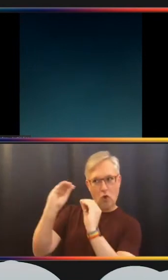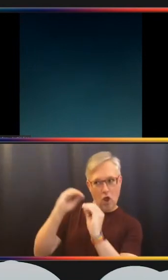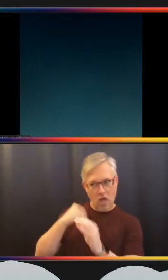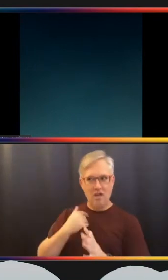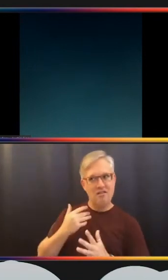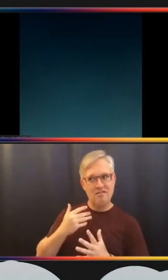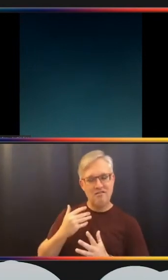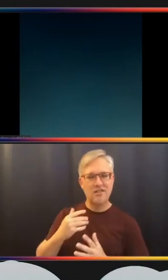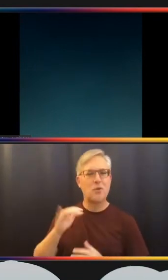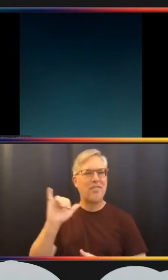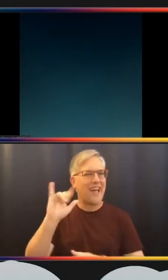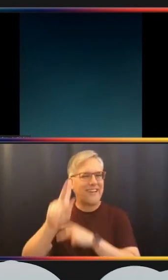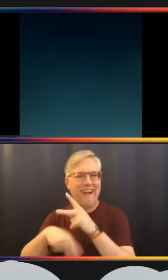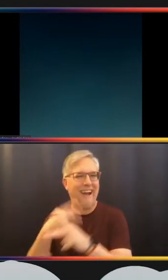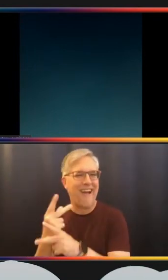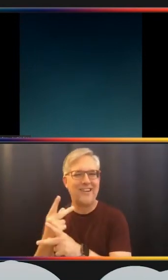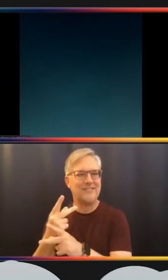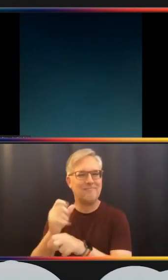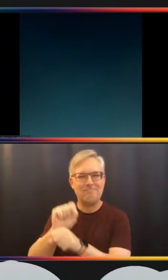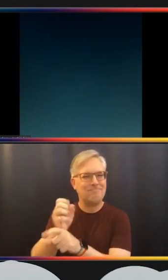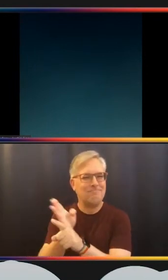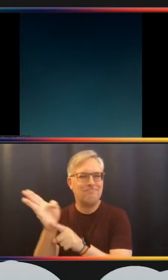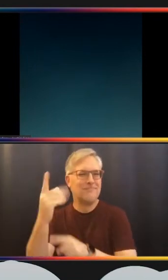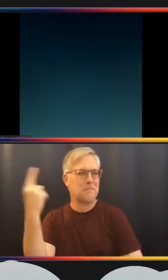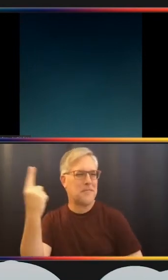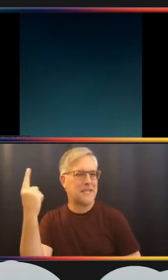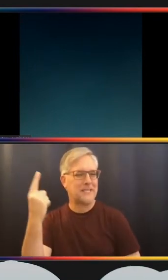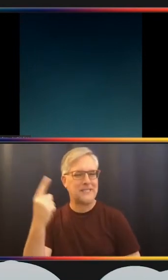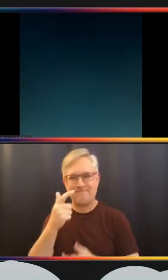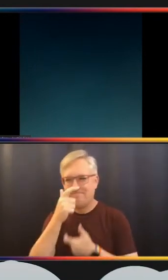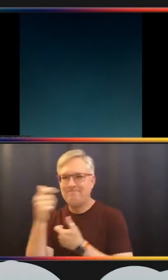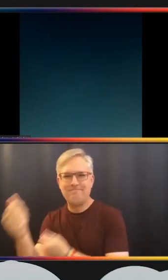to have gone into something like that.